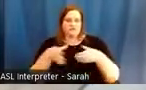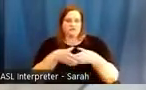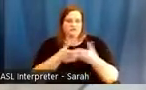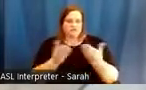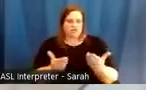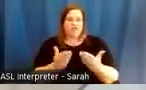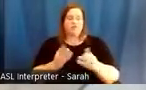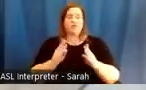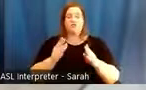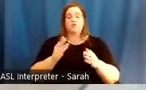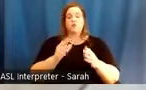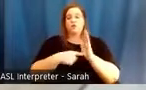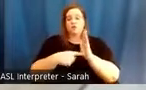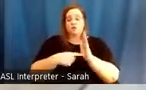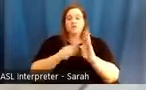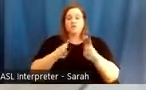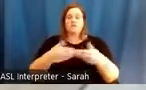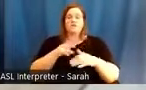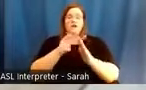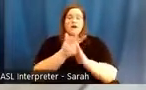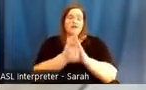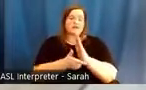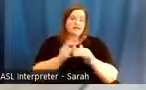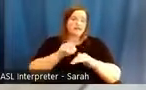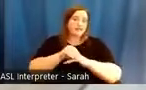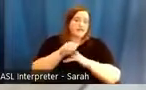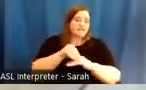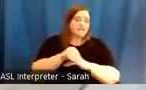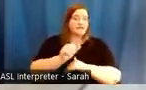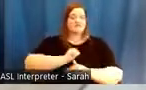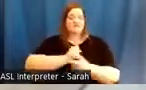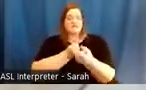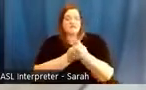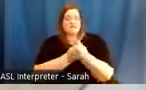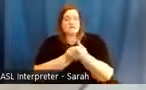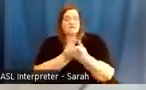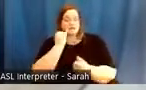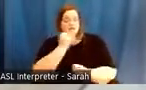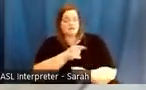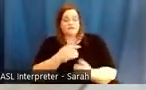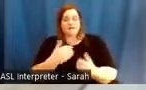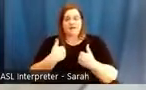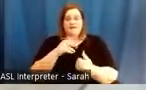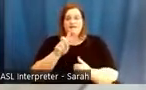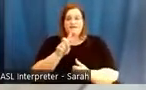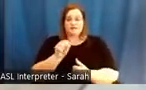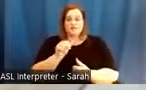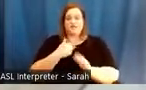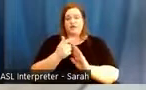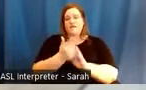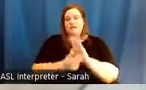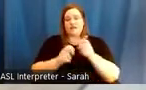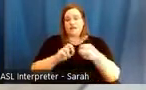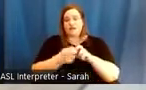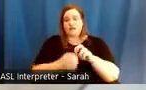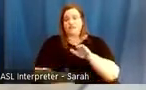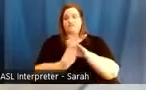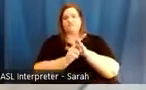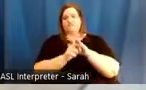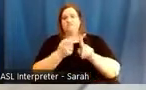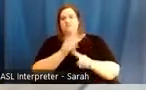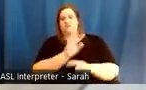legal advice and self-advocacy support to Vermonters with disabilities who have legal issues arising out of their